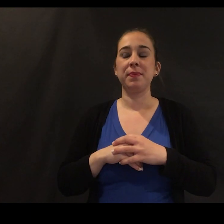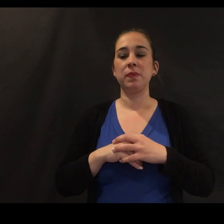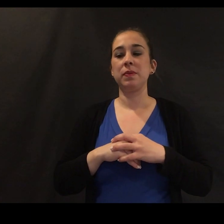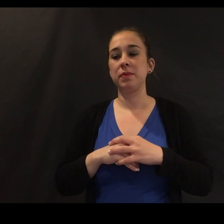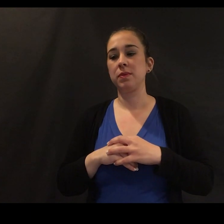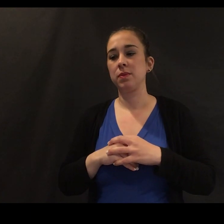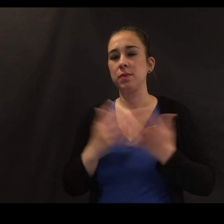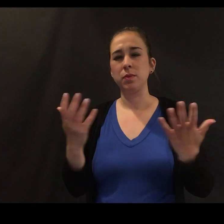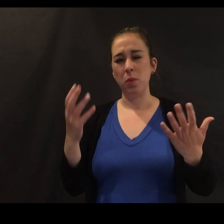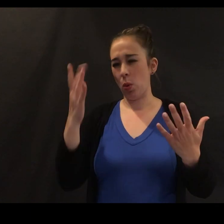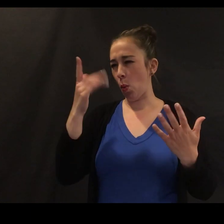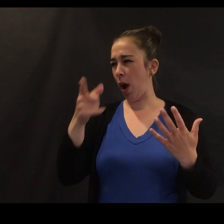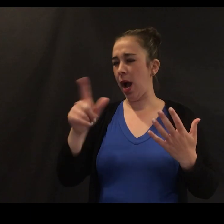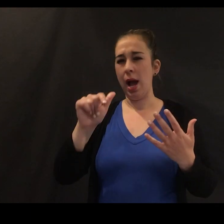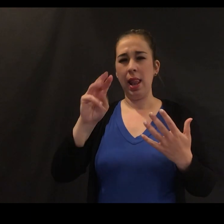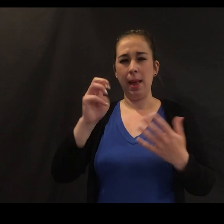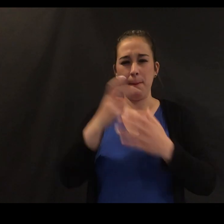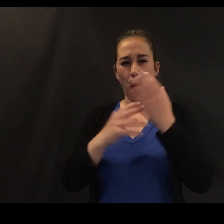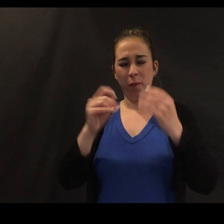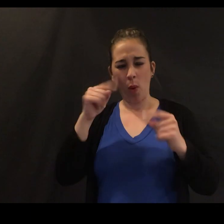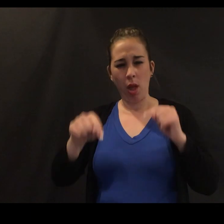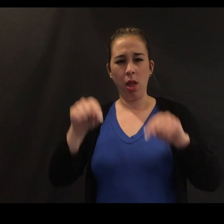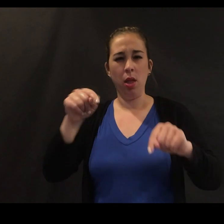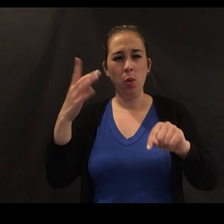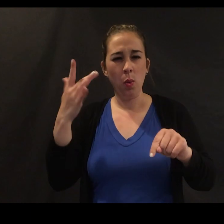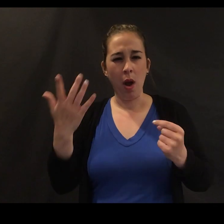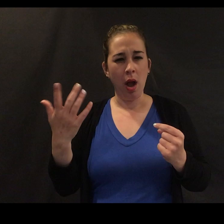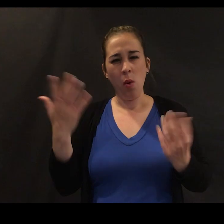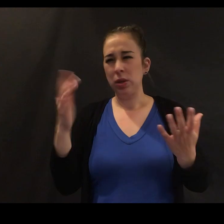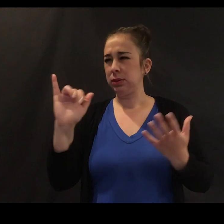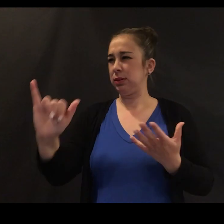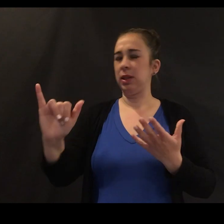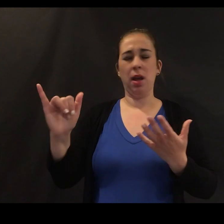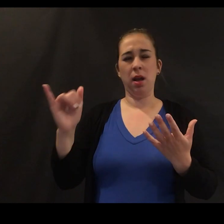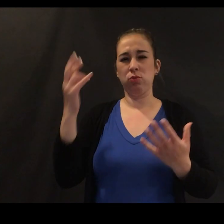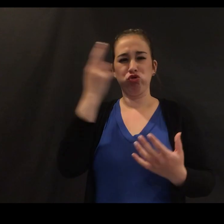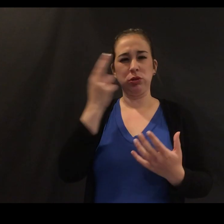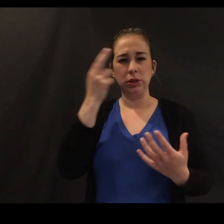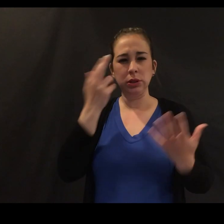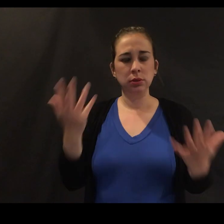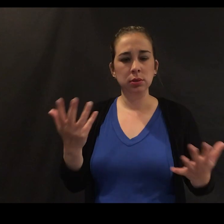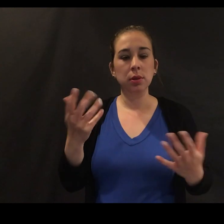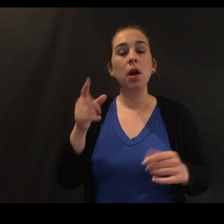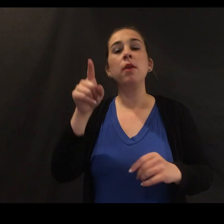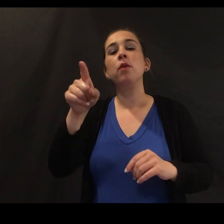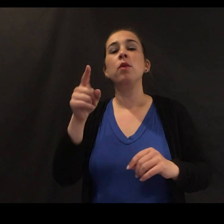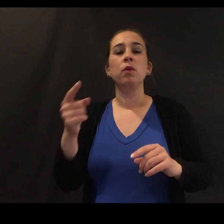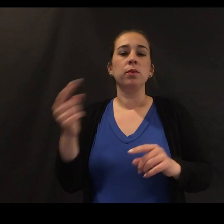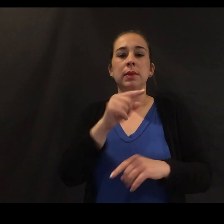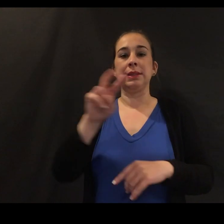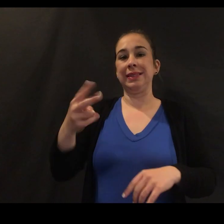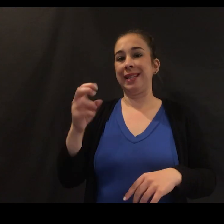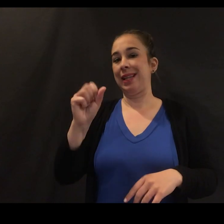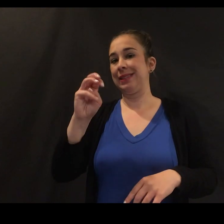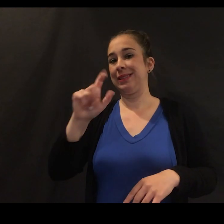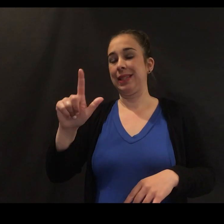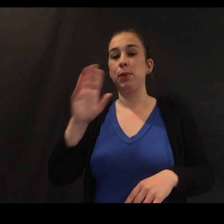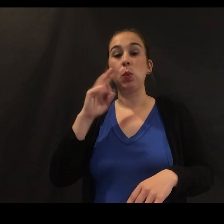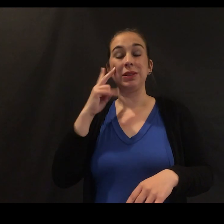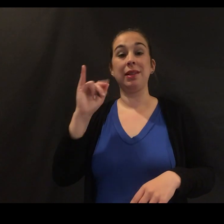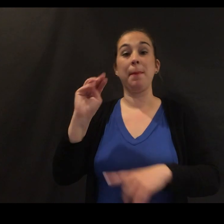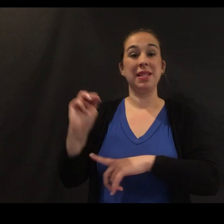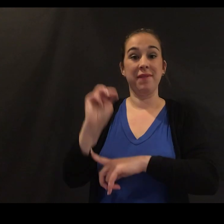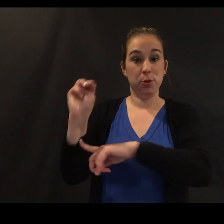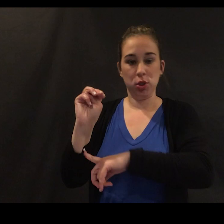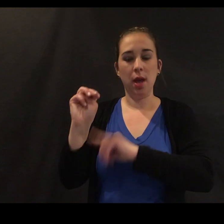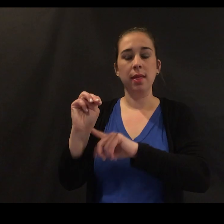why was he lame in both feet, and what's this story all about? Well, if you go back earlier in 2 Samuel, we'll find out that Mephibosheth, at the time